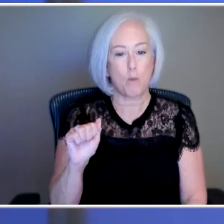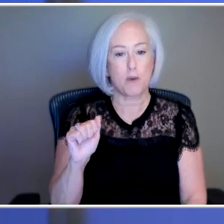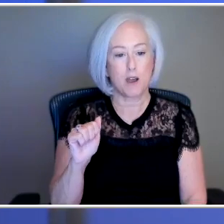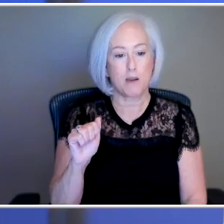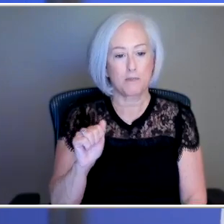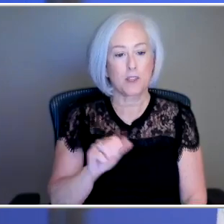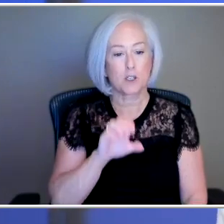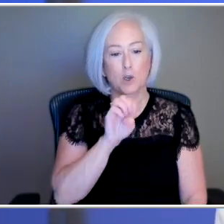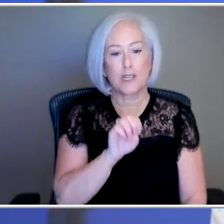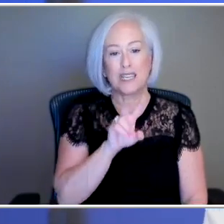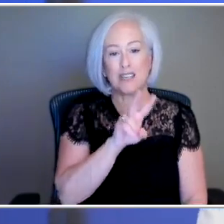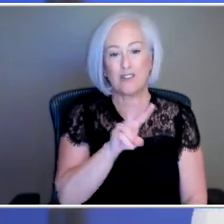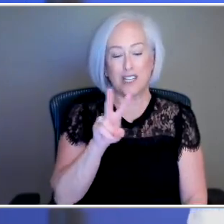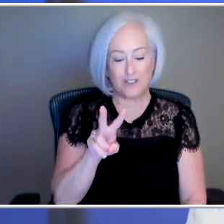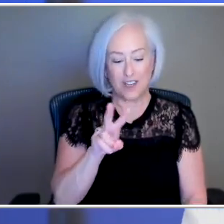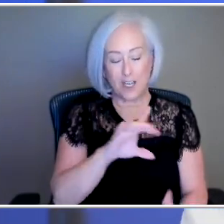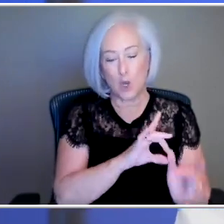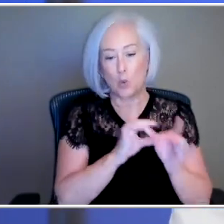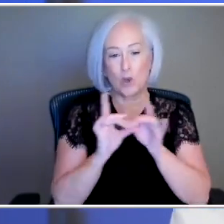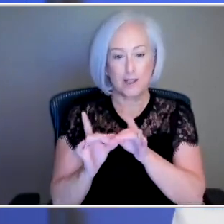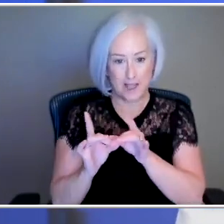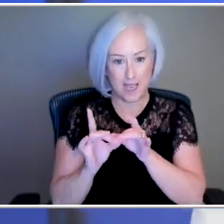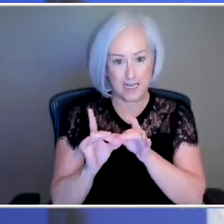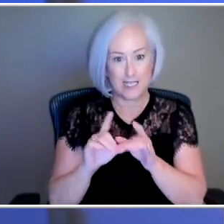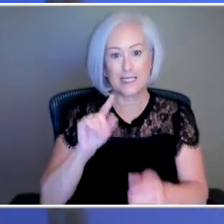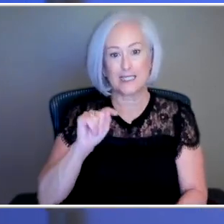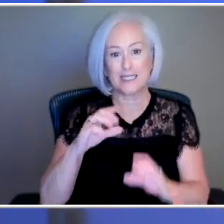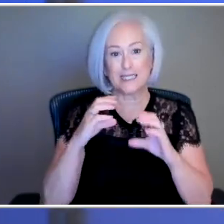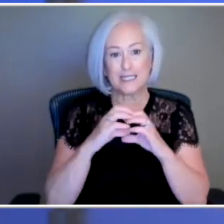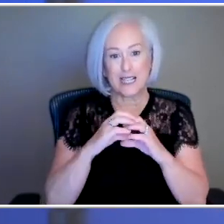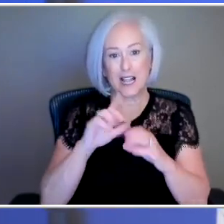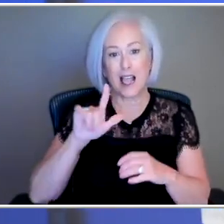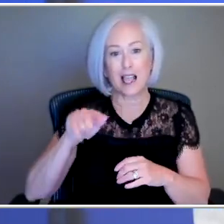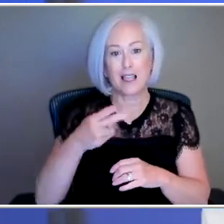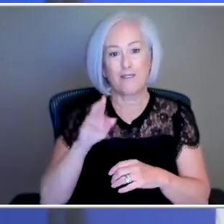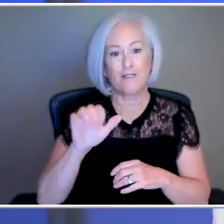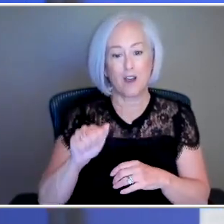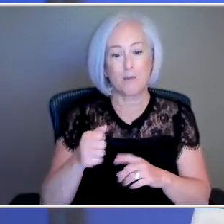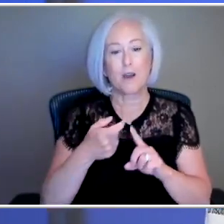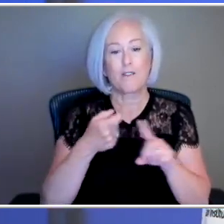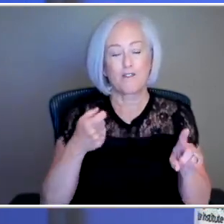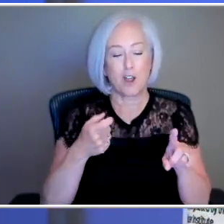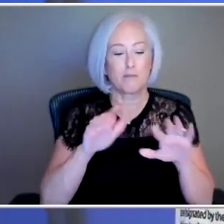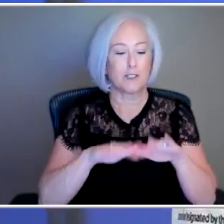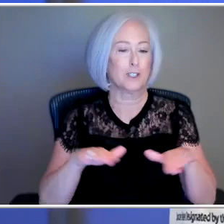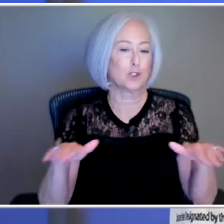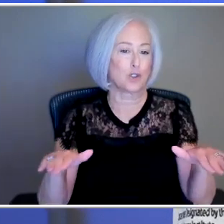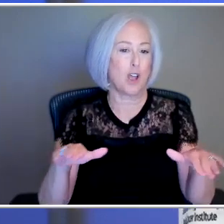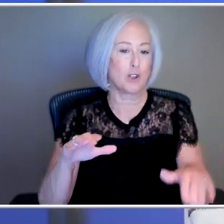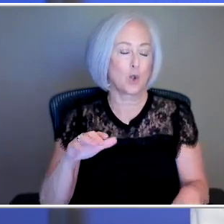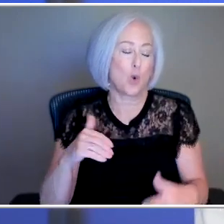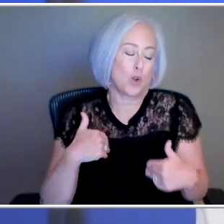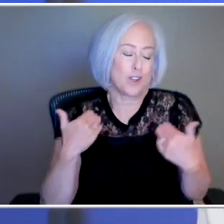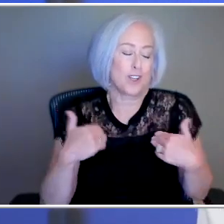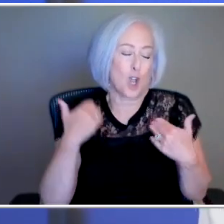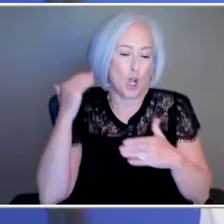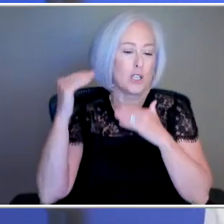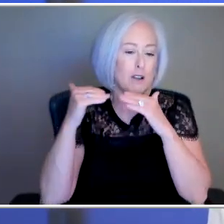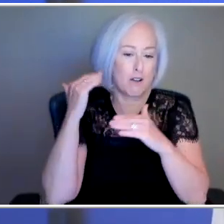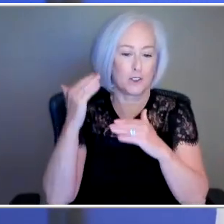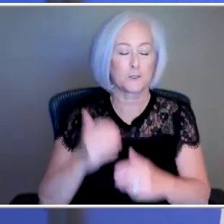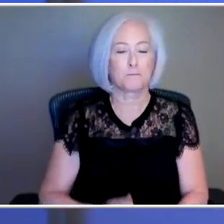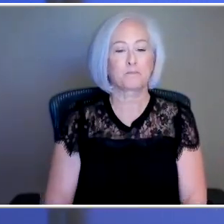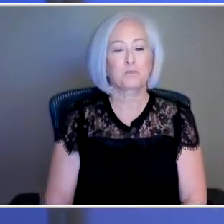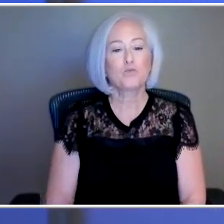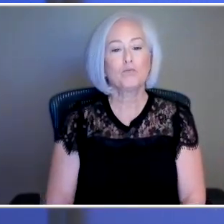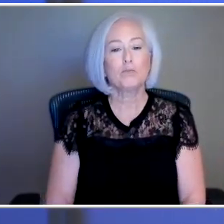EBV associated T-cell lymphoma of childhood or young adults. And so the hallmark